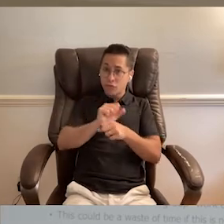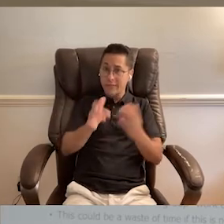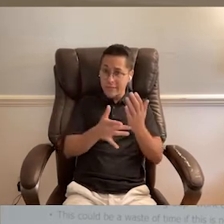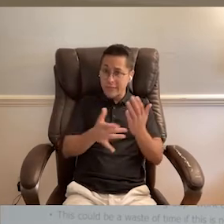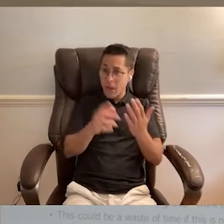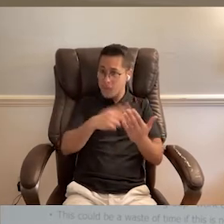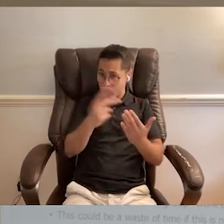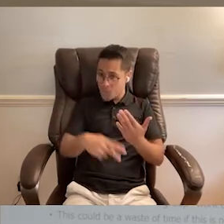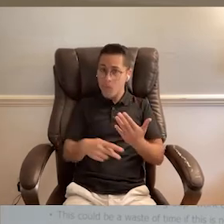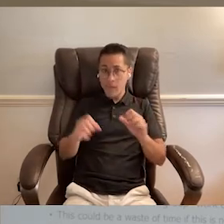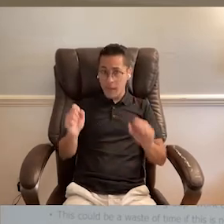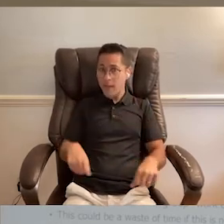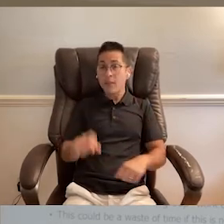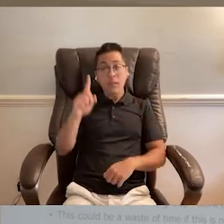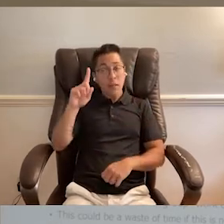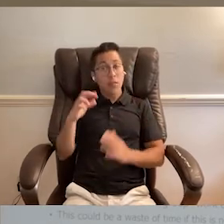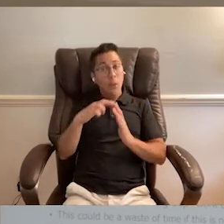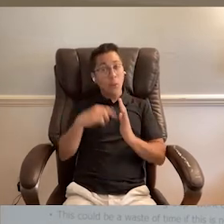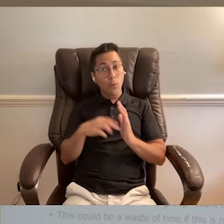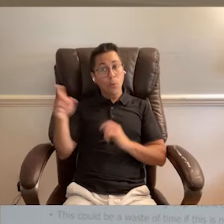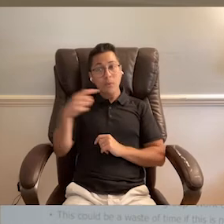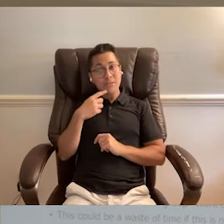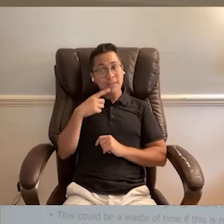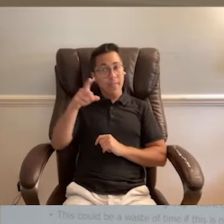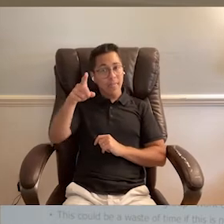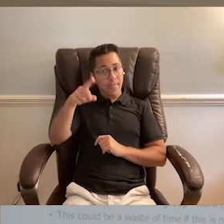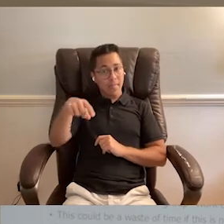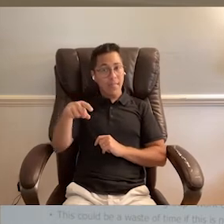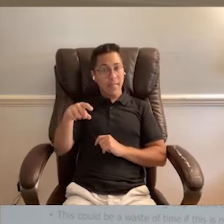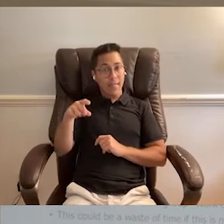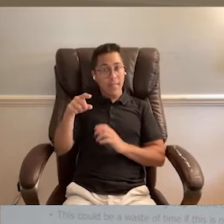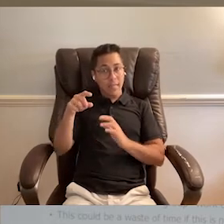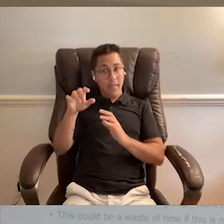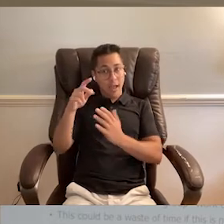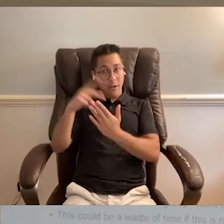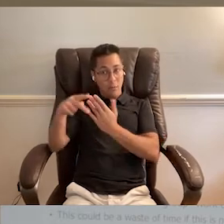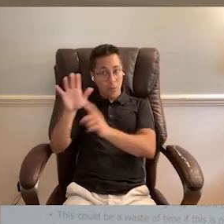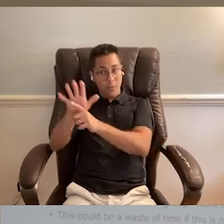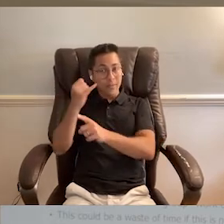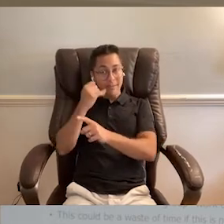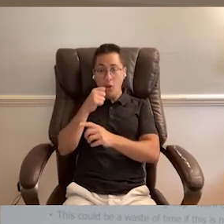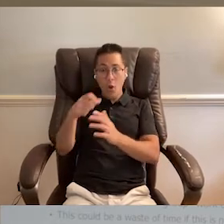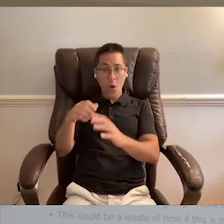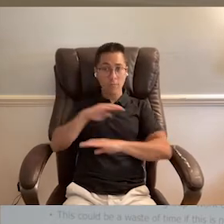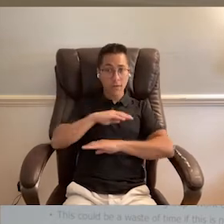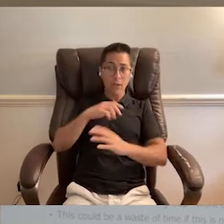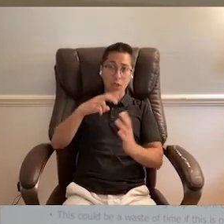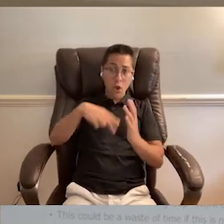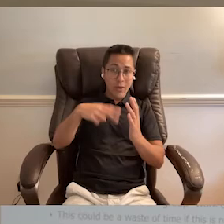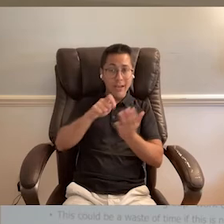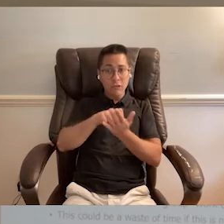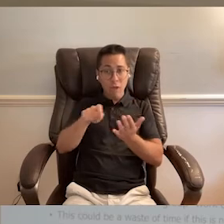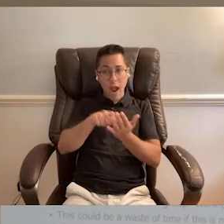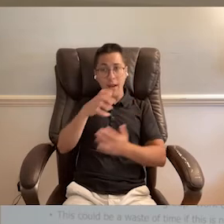the rule says that they have to, the career and tech program, if they don't meet their reading, writing, and math, when they